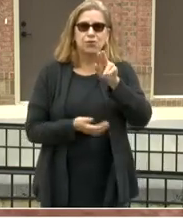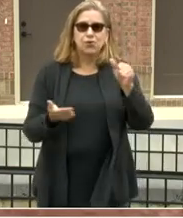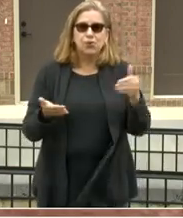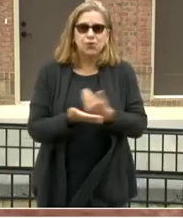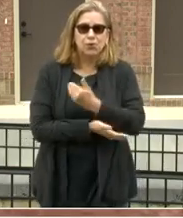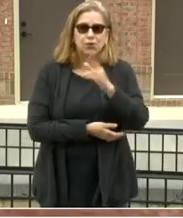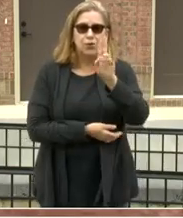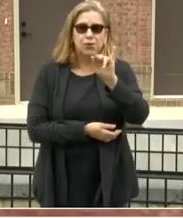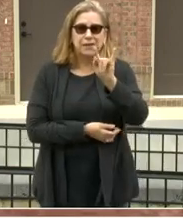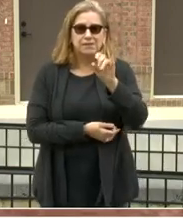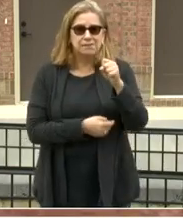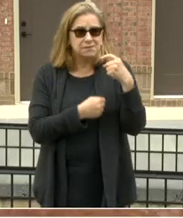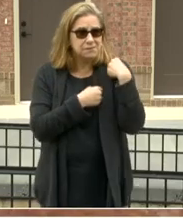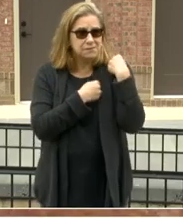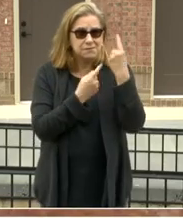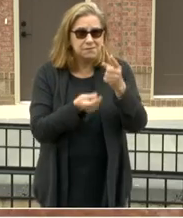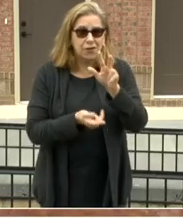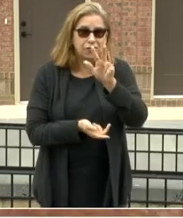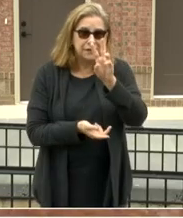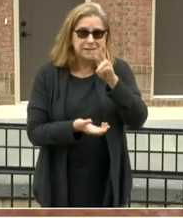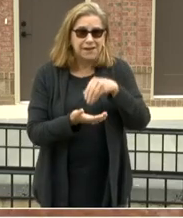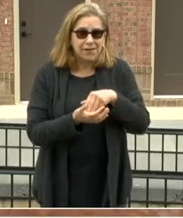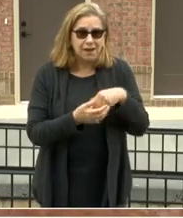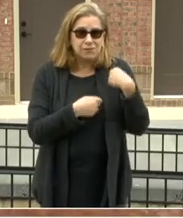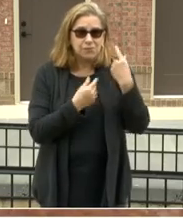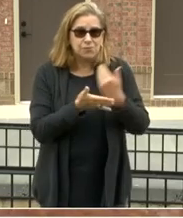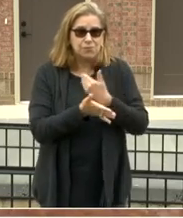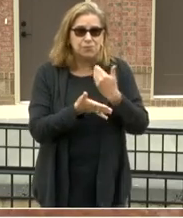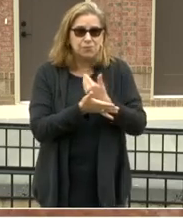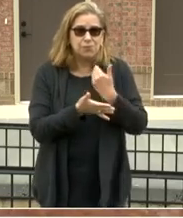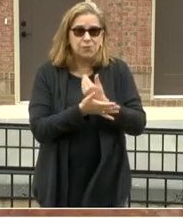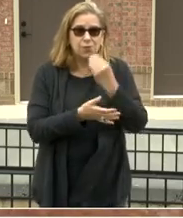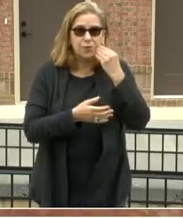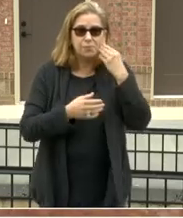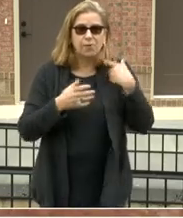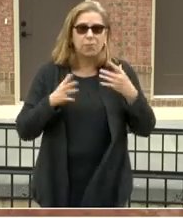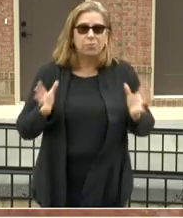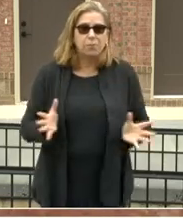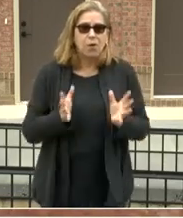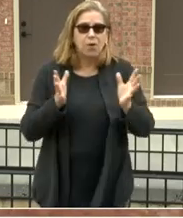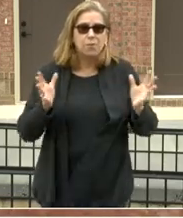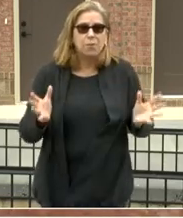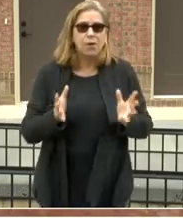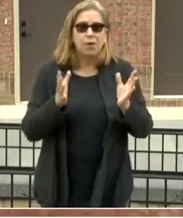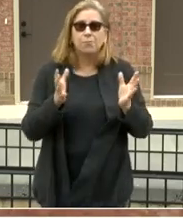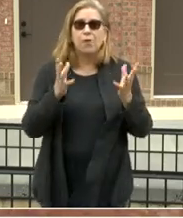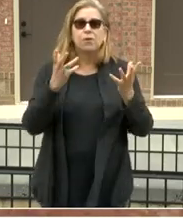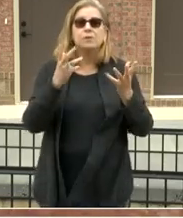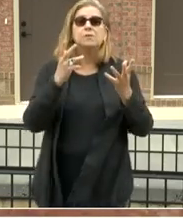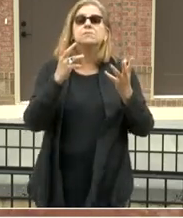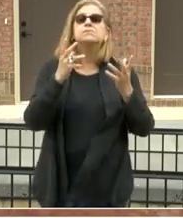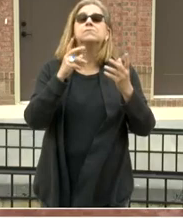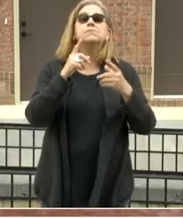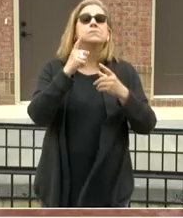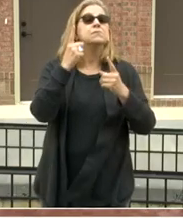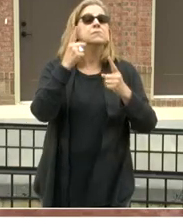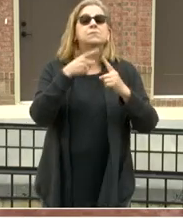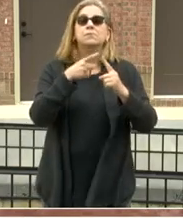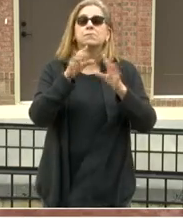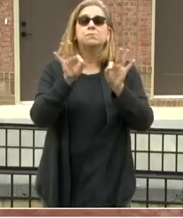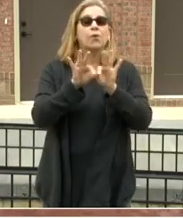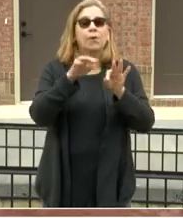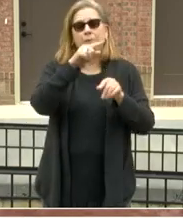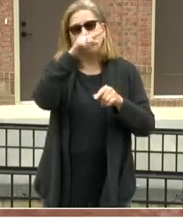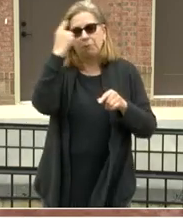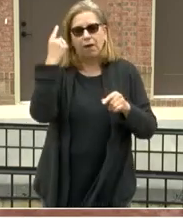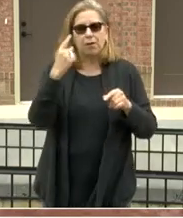very robust strategies to promote and preserve black home ownership in Washington, D.C. So that's